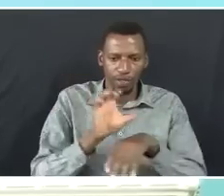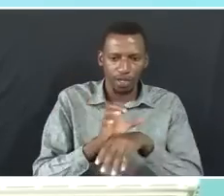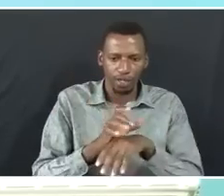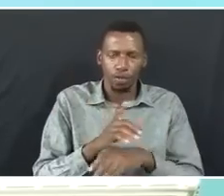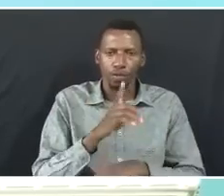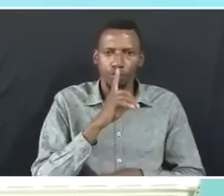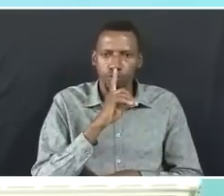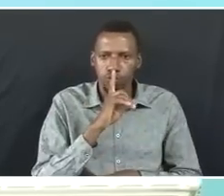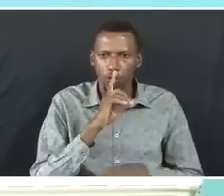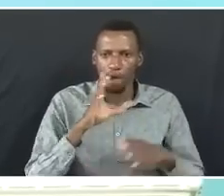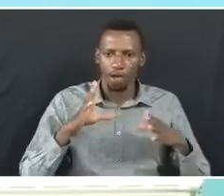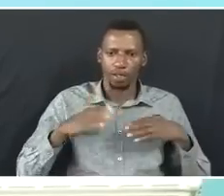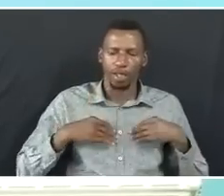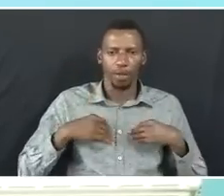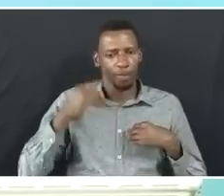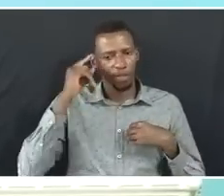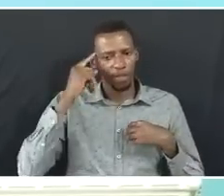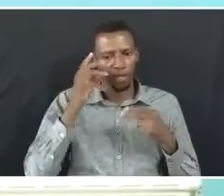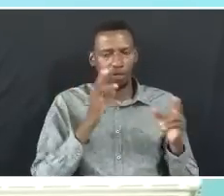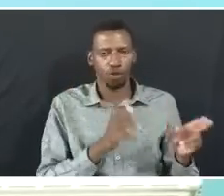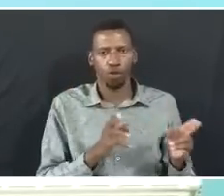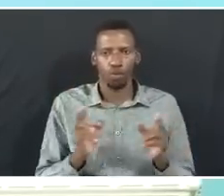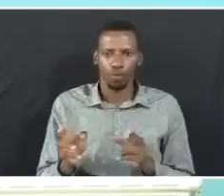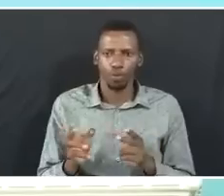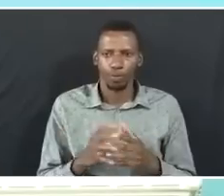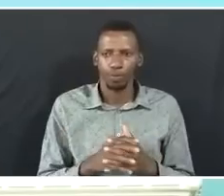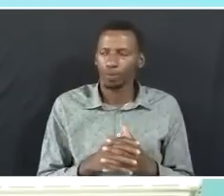it, we normalize it.